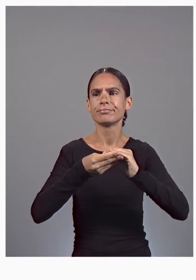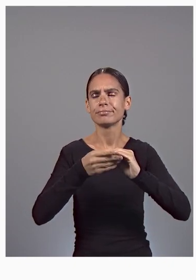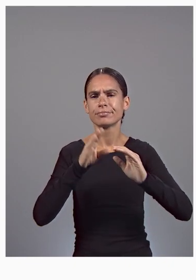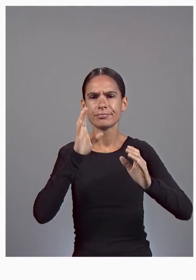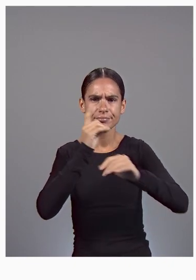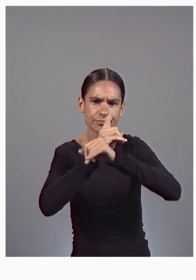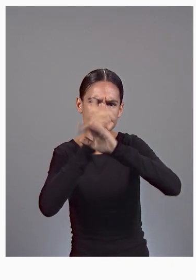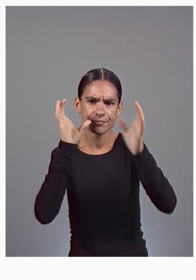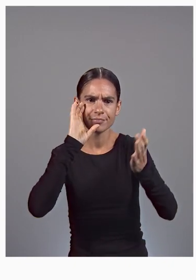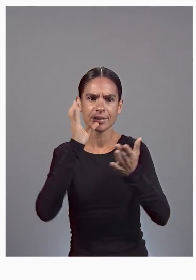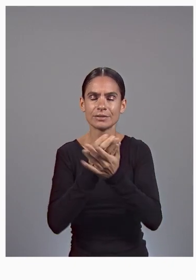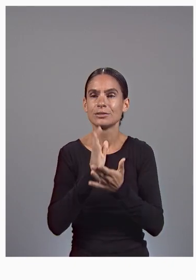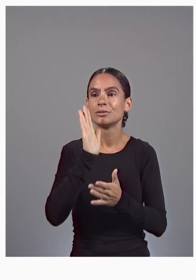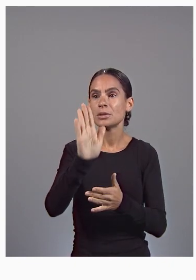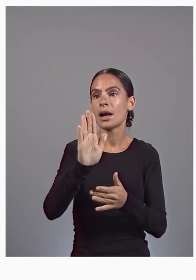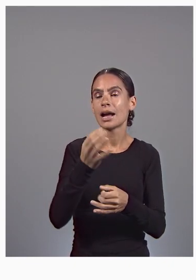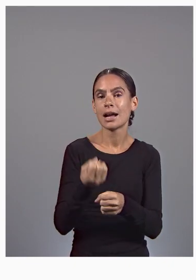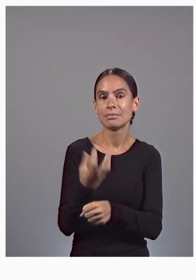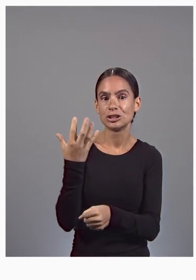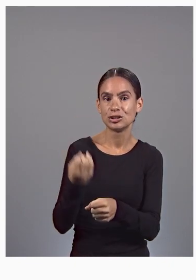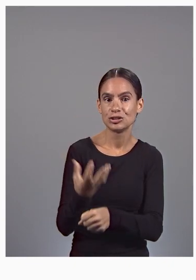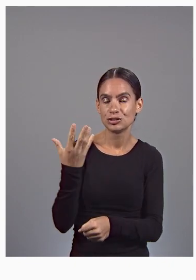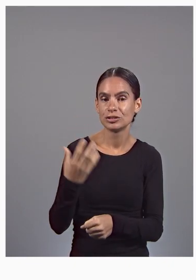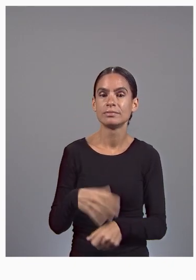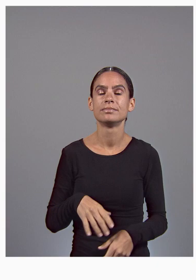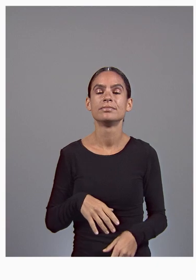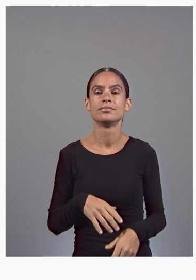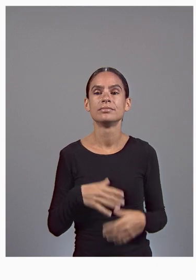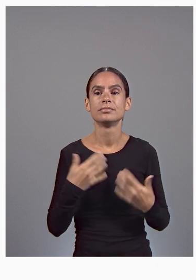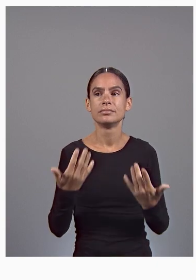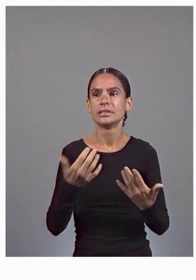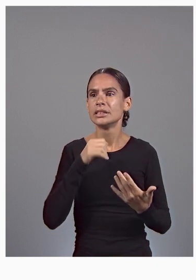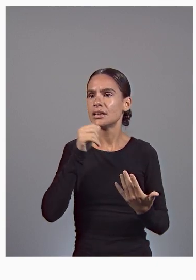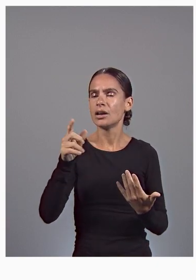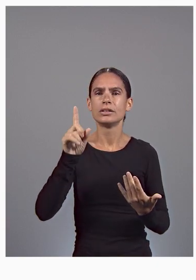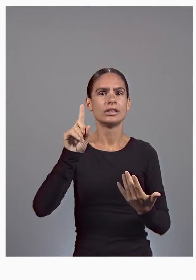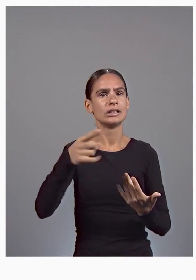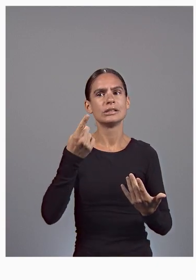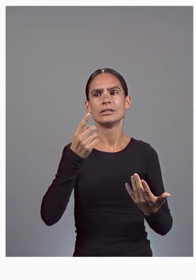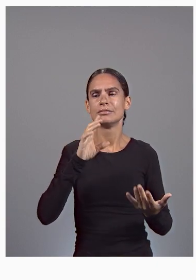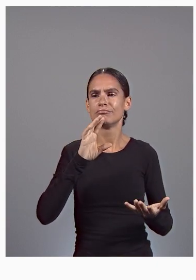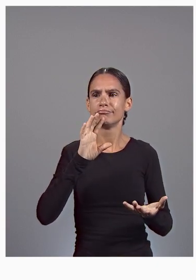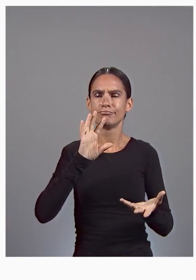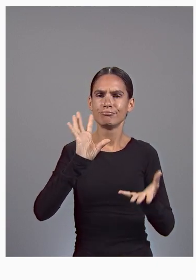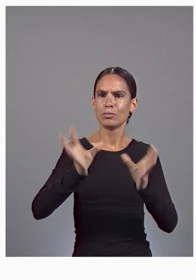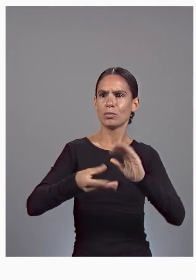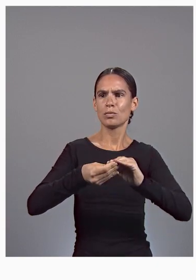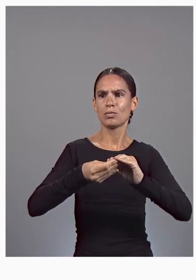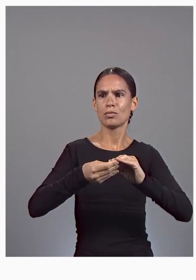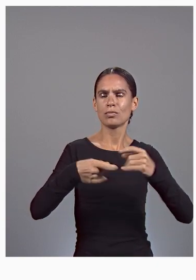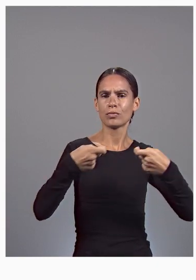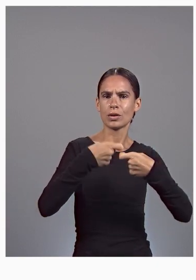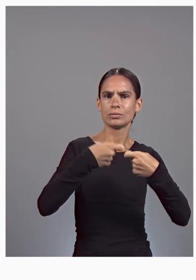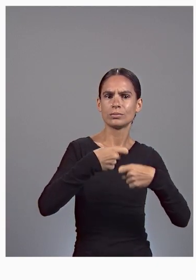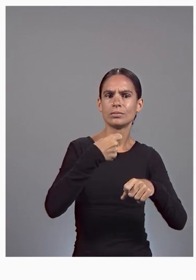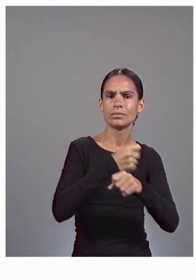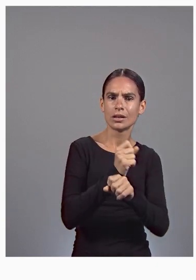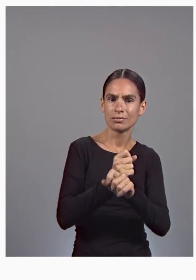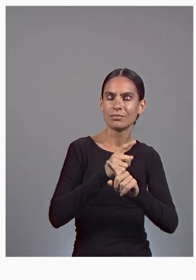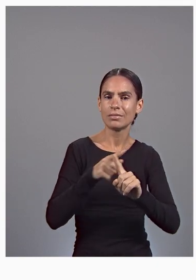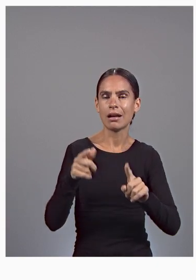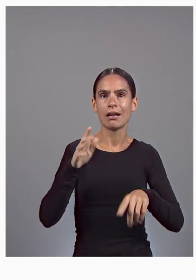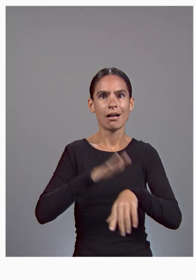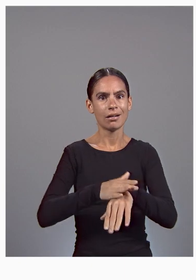emissions. Not only emissions coming from electricity production, but also on-site fossil fuel emissions and